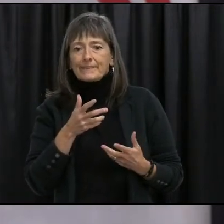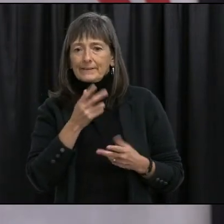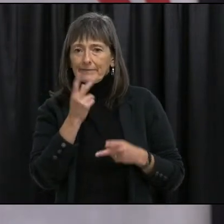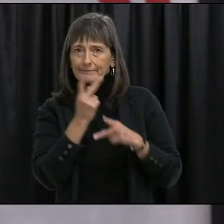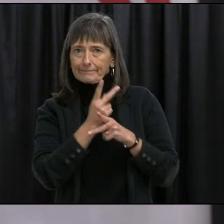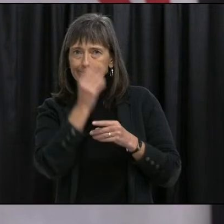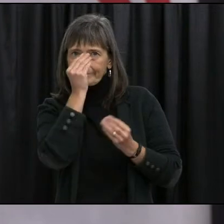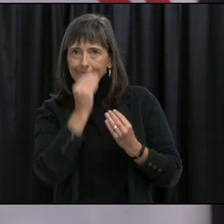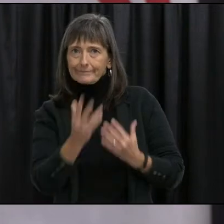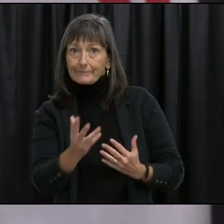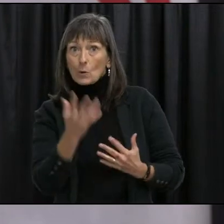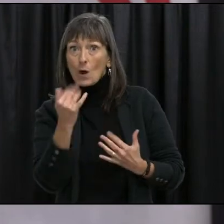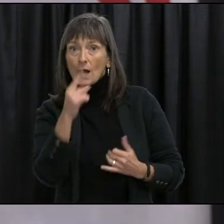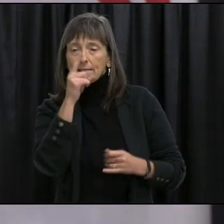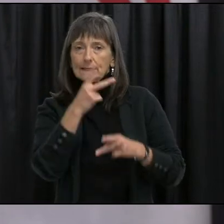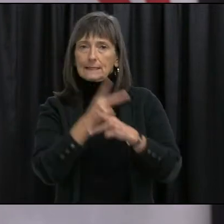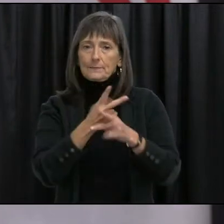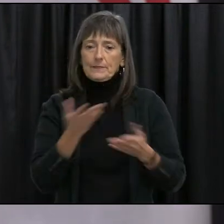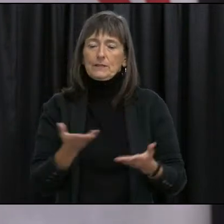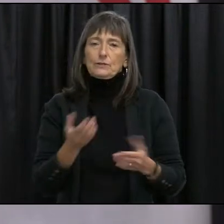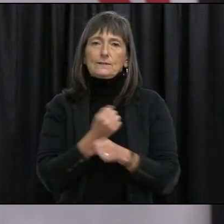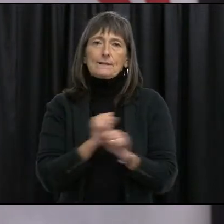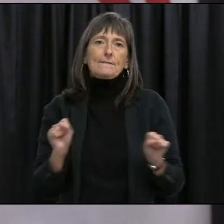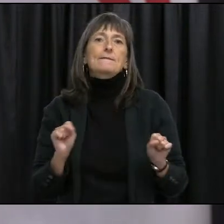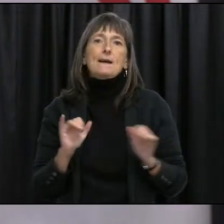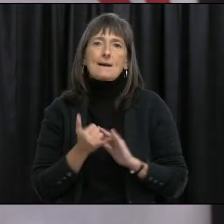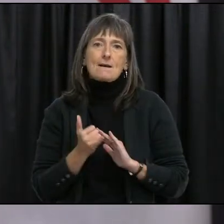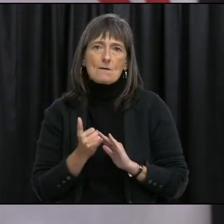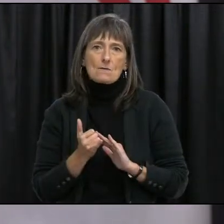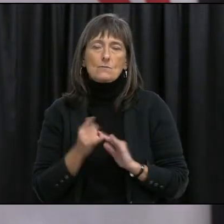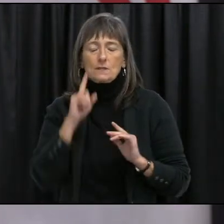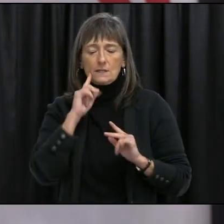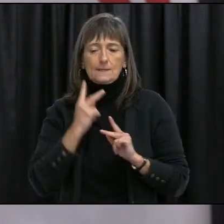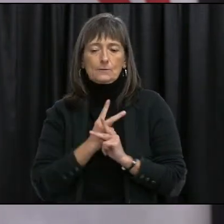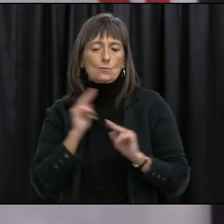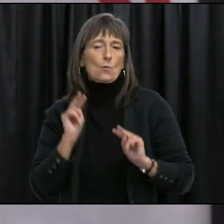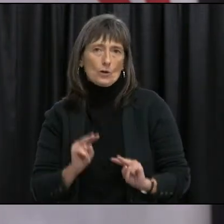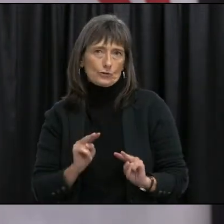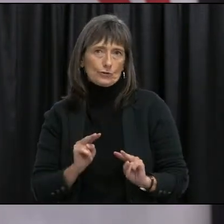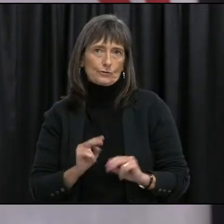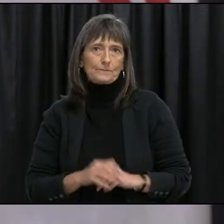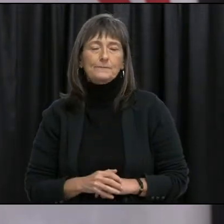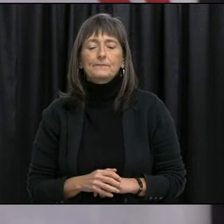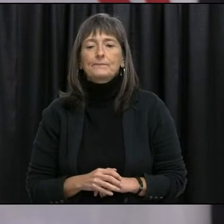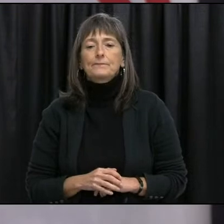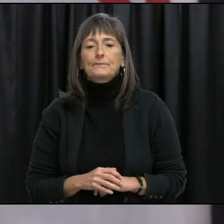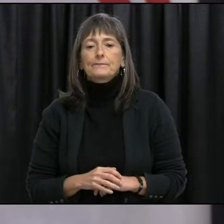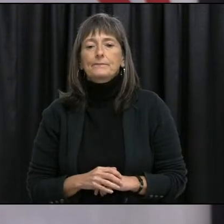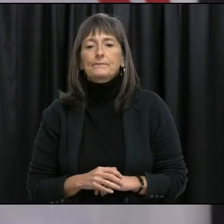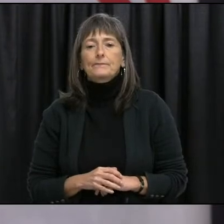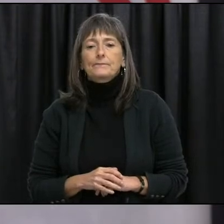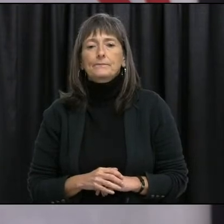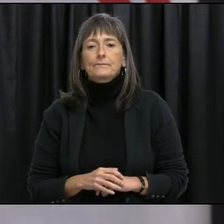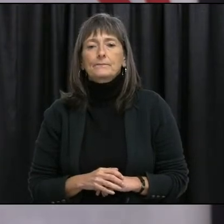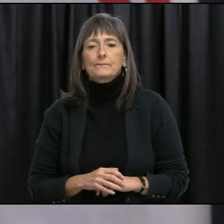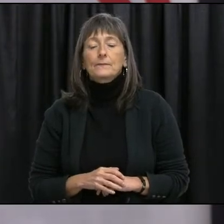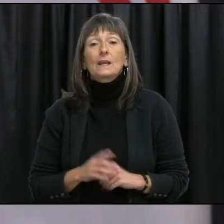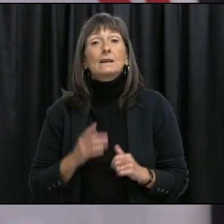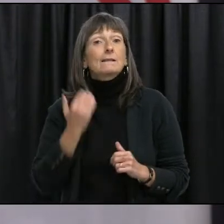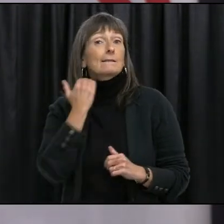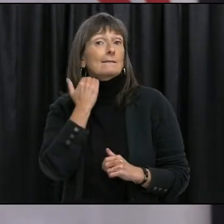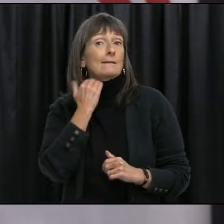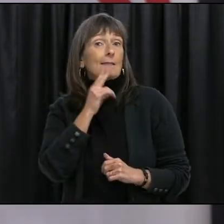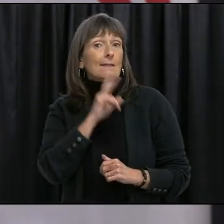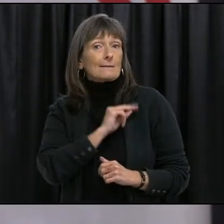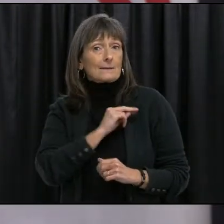the people of this province safe and healthy. We need, as the Thanksgiving